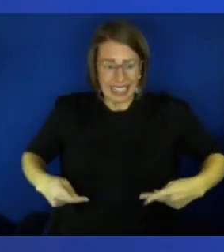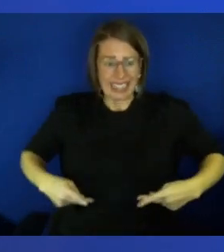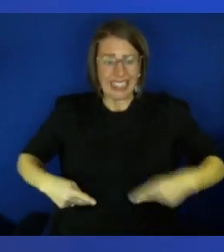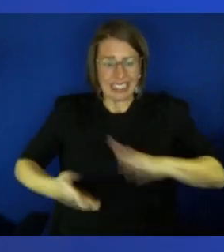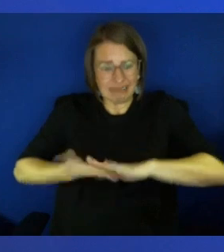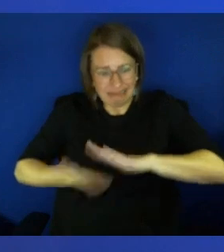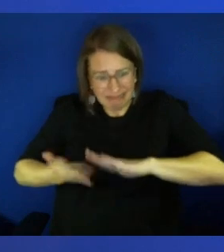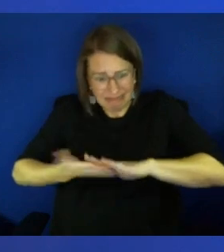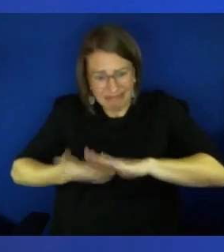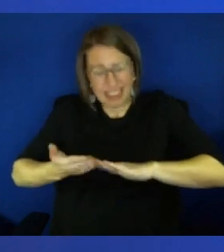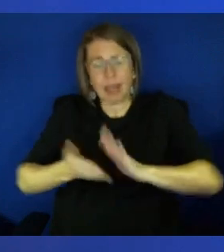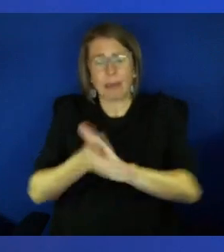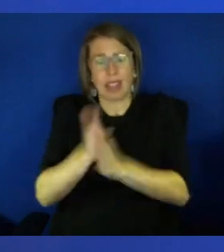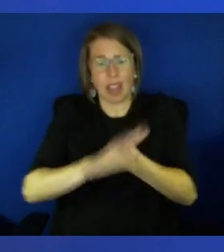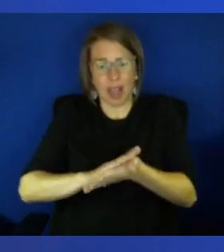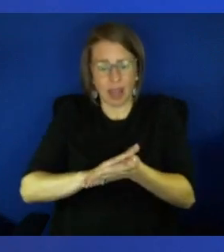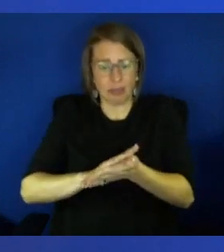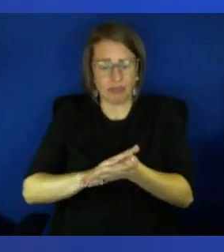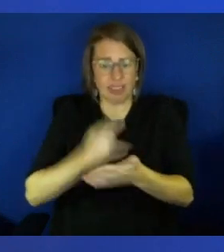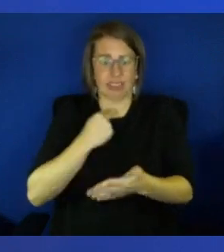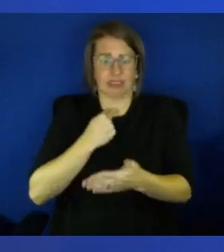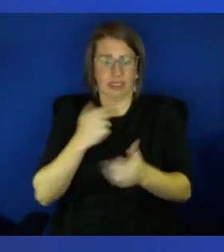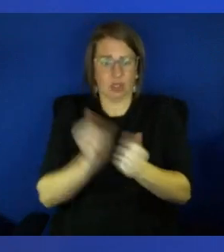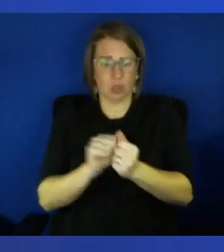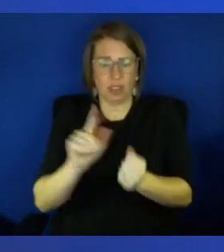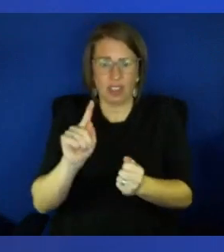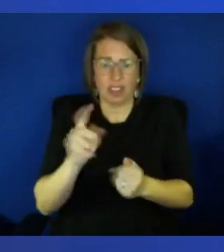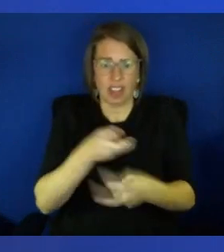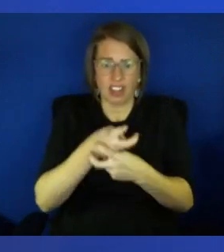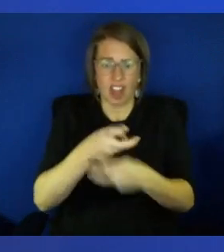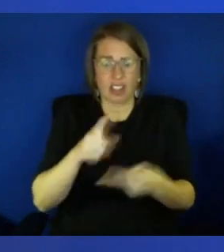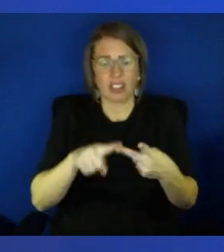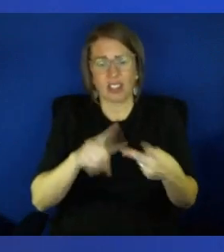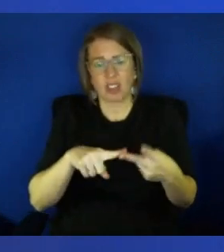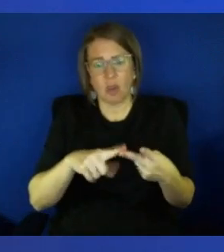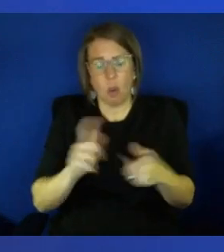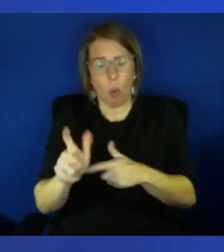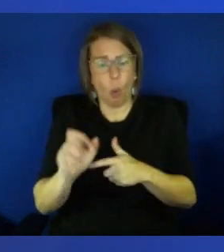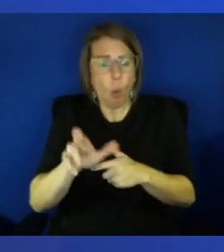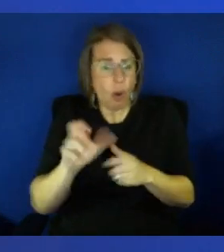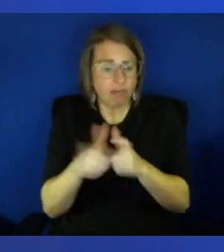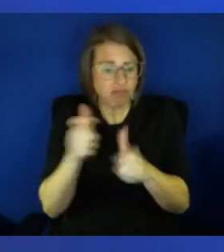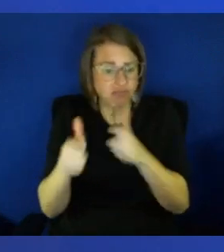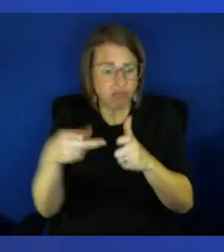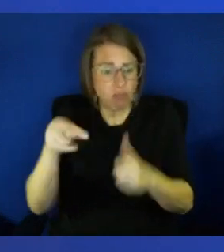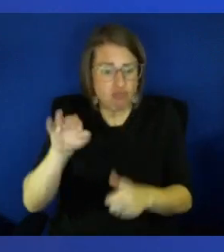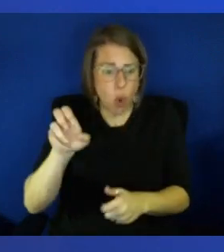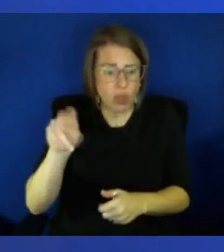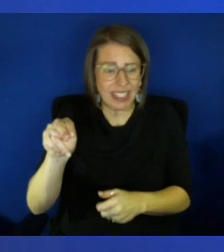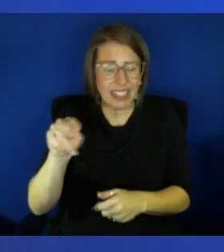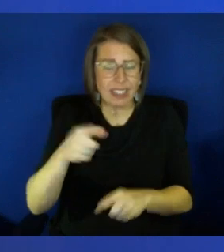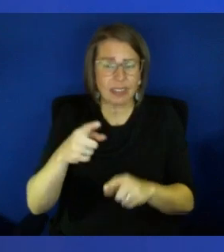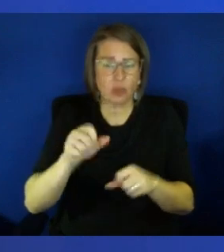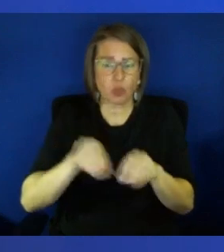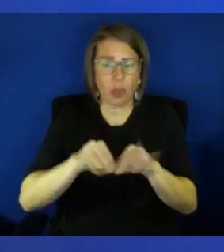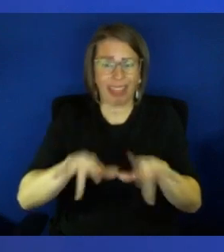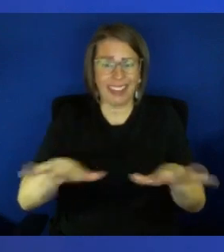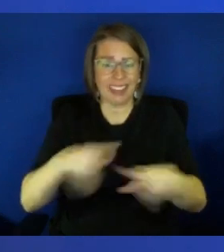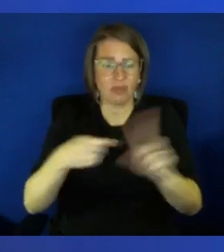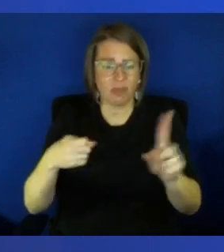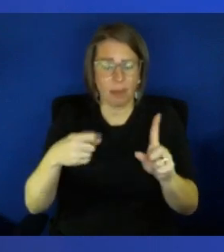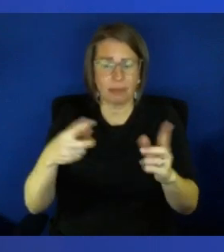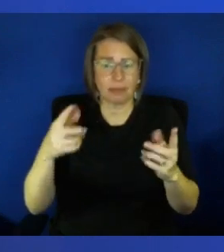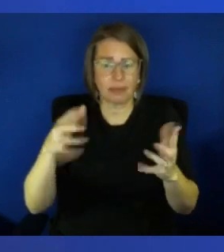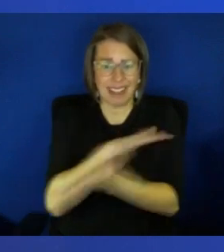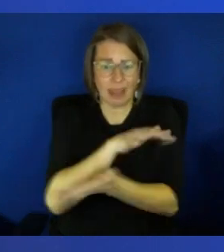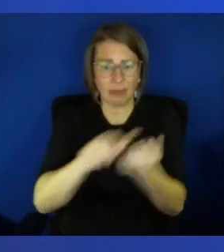clogged up with some of the toxins and some of the large proteins and things that are released from that damage. And it's kind of like